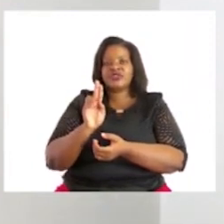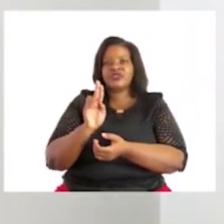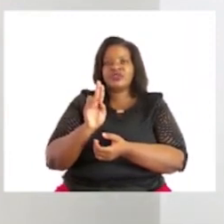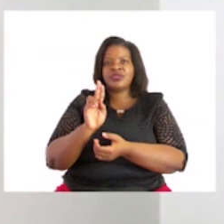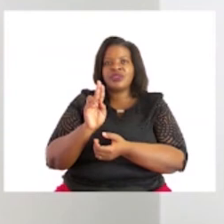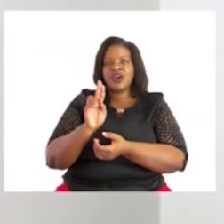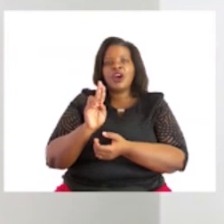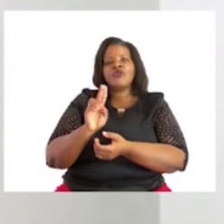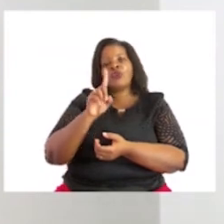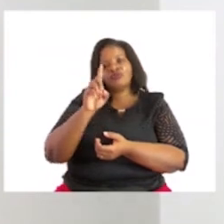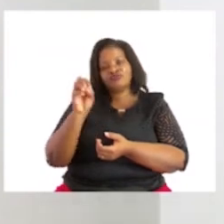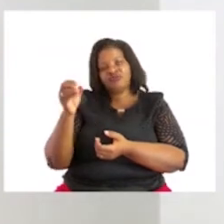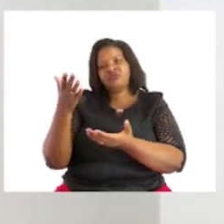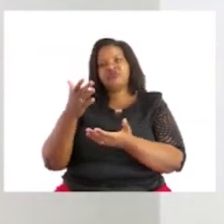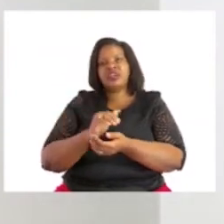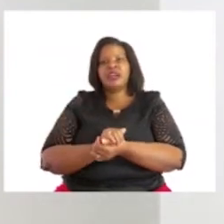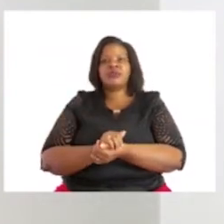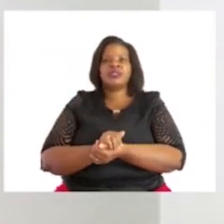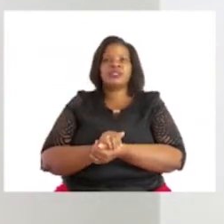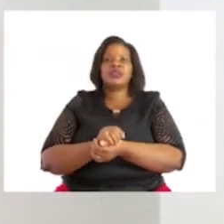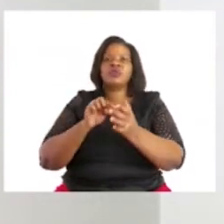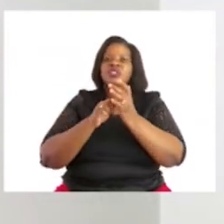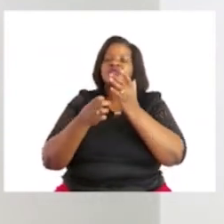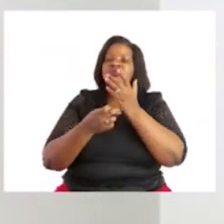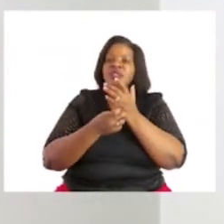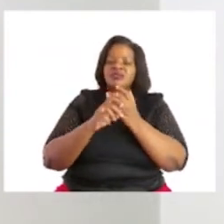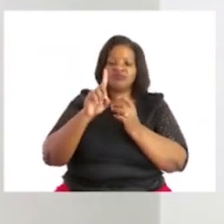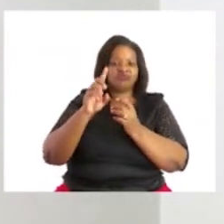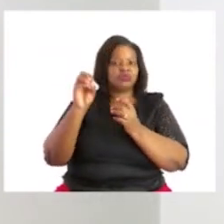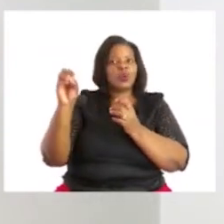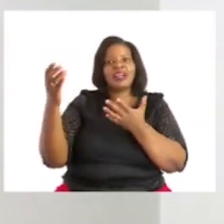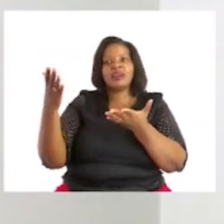for hundreds, this is the same as